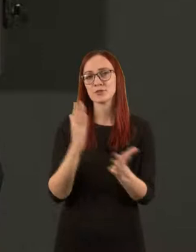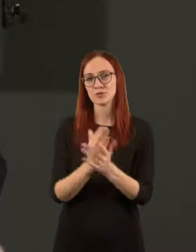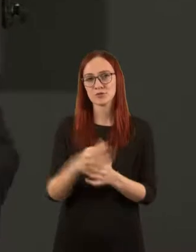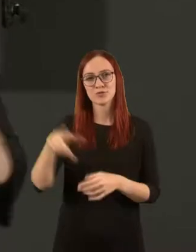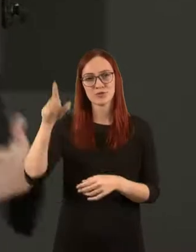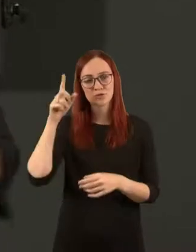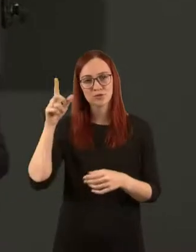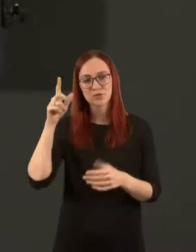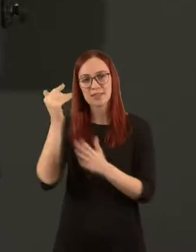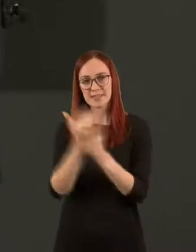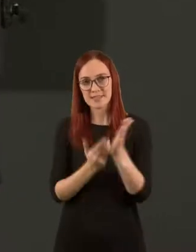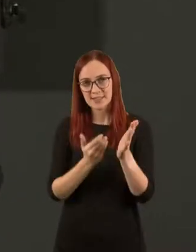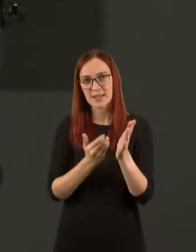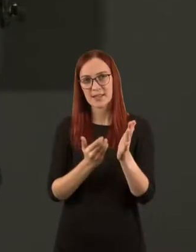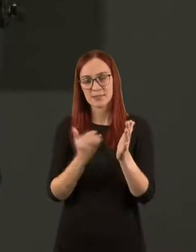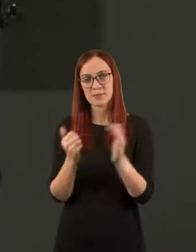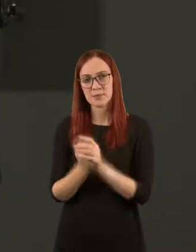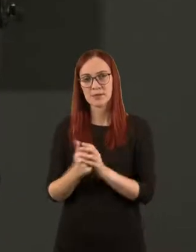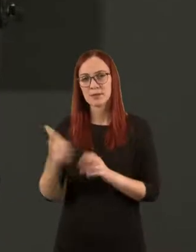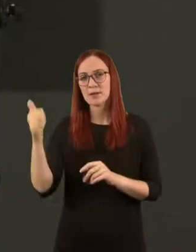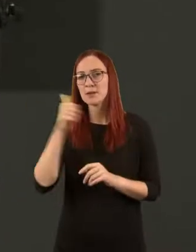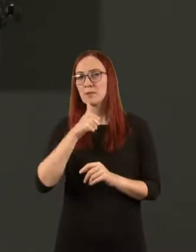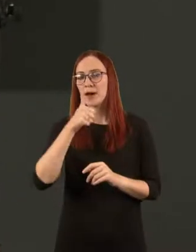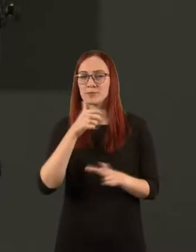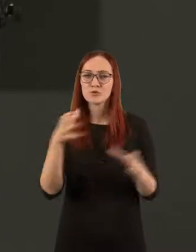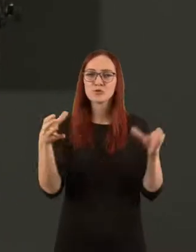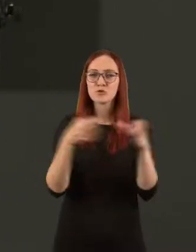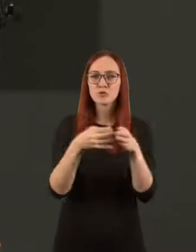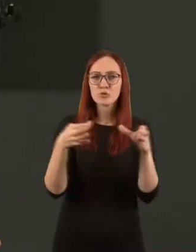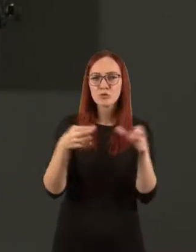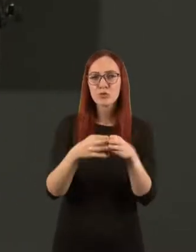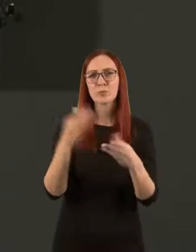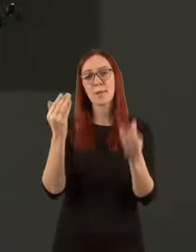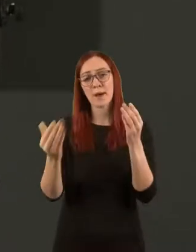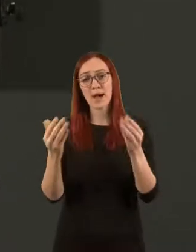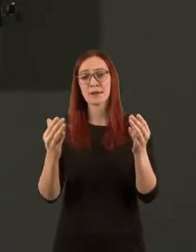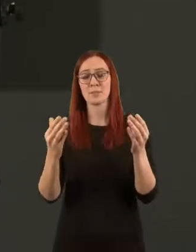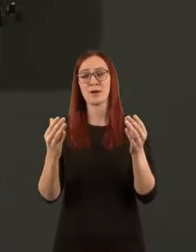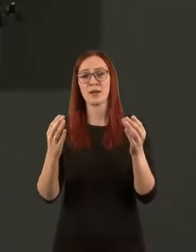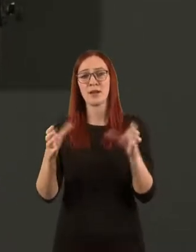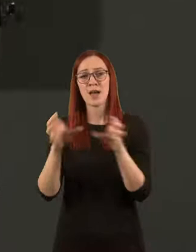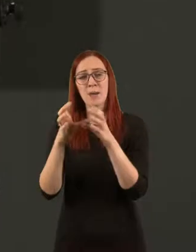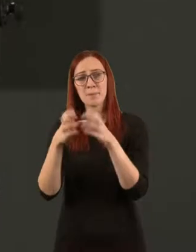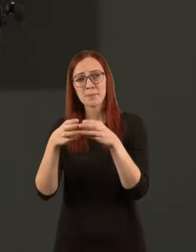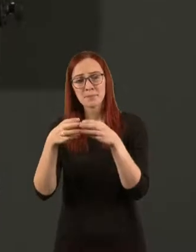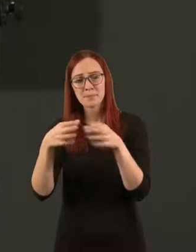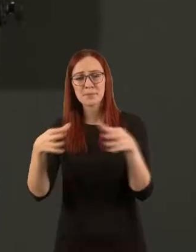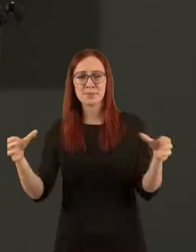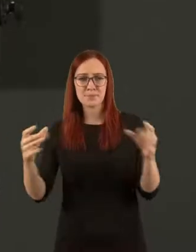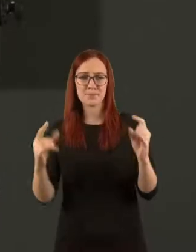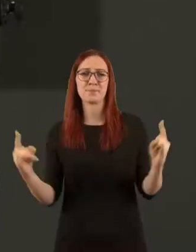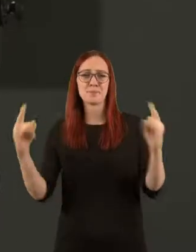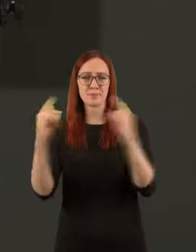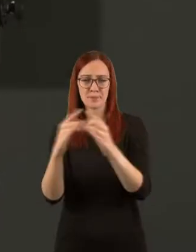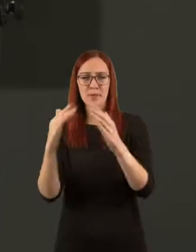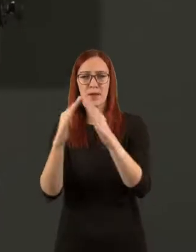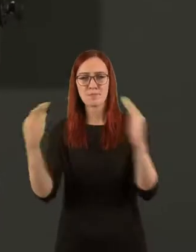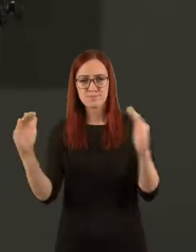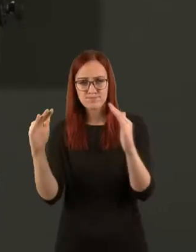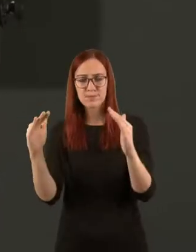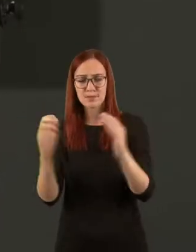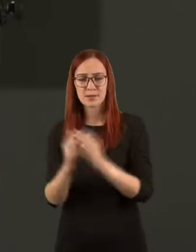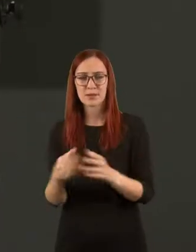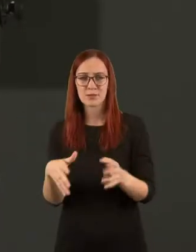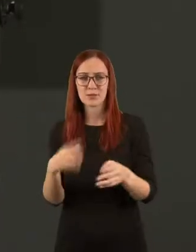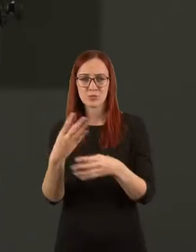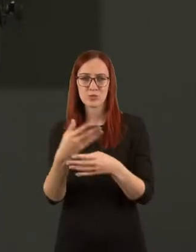municipal taxes. This is a local tax, and municipalities are entitled to charge this